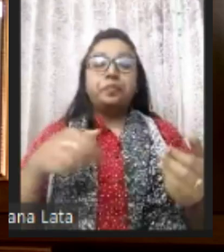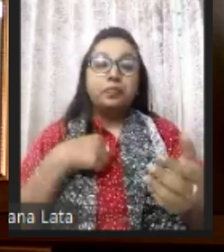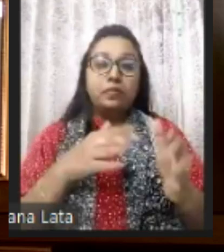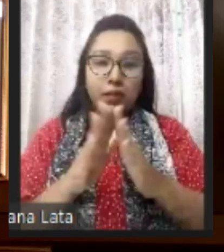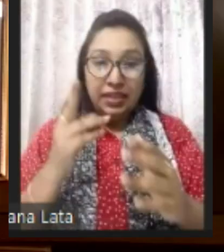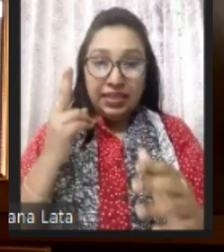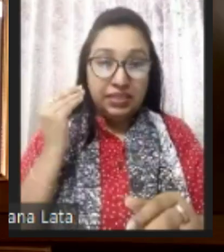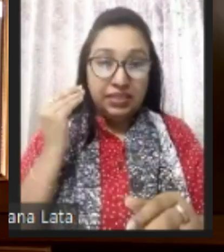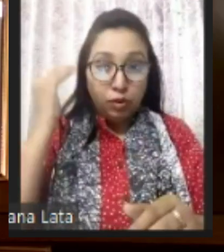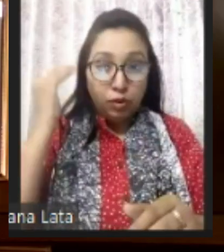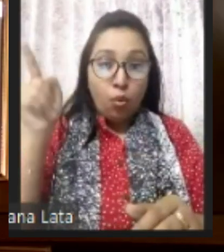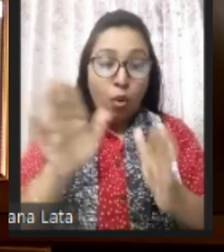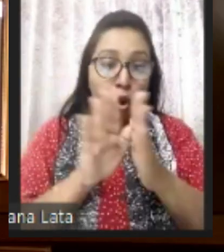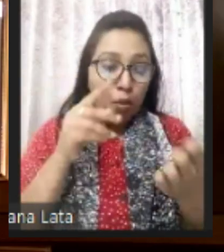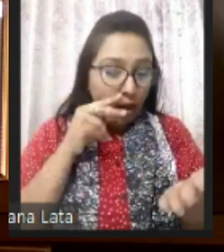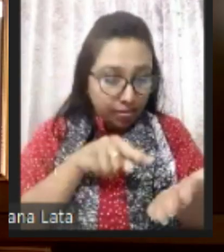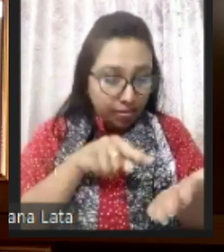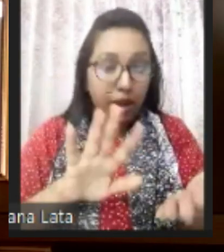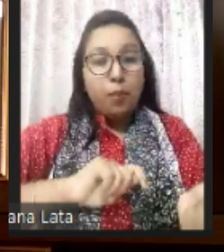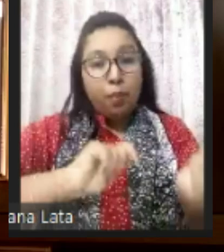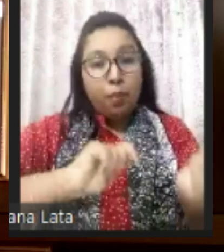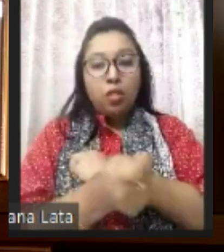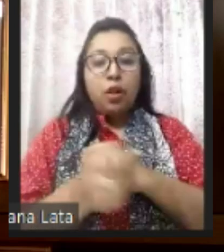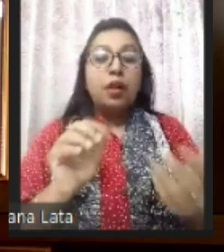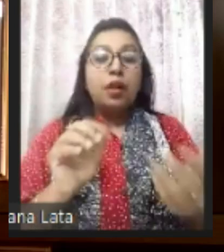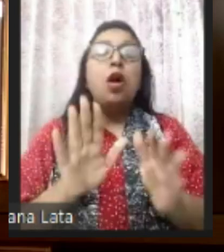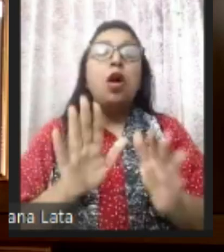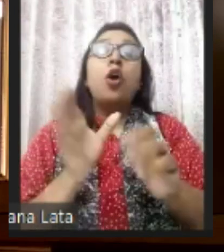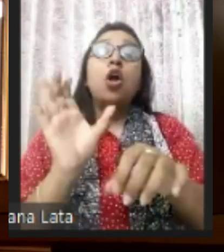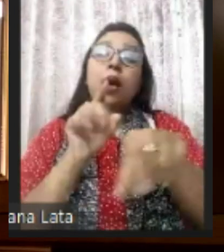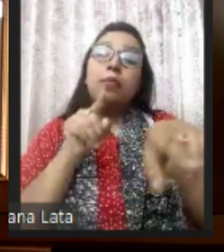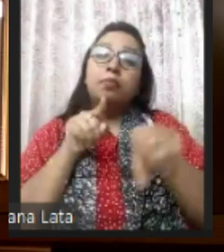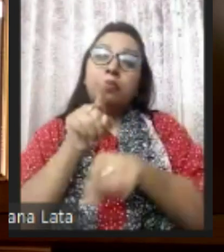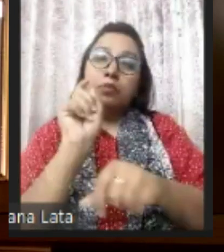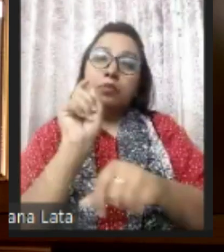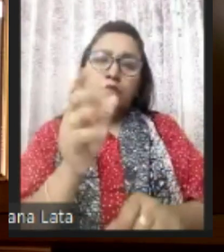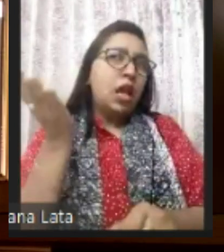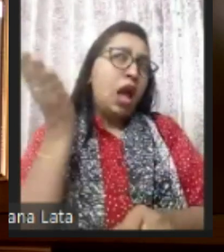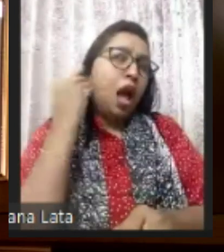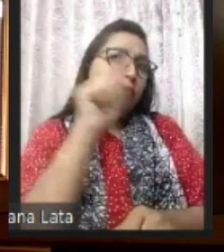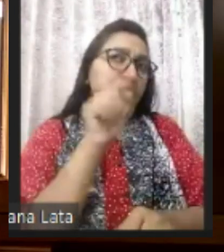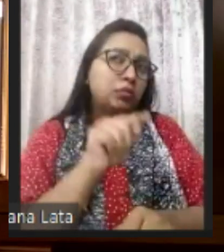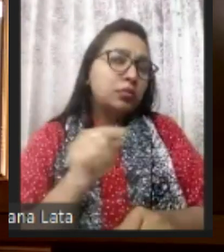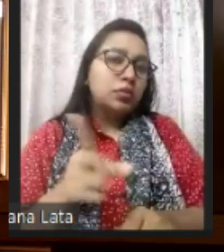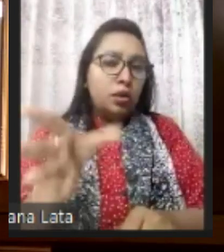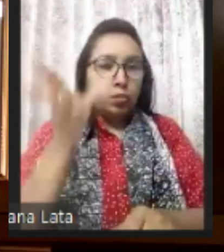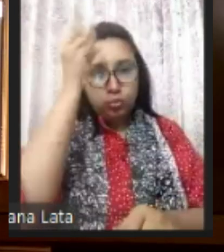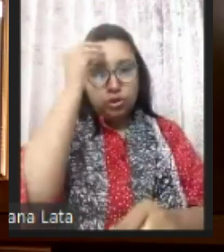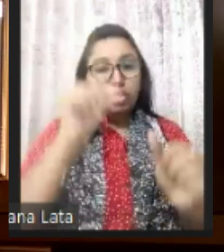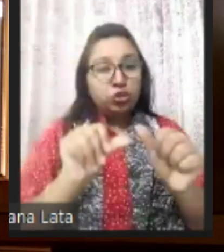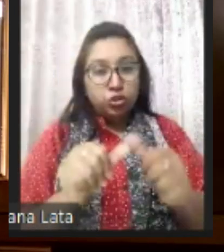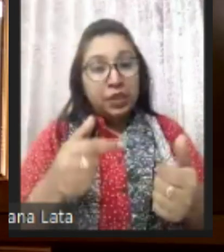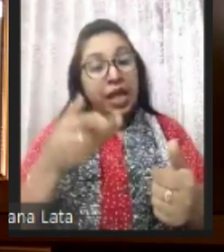which a sustainable, suitable for all the students, including the